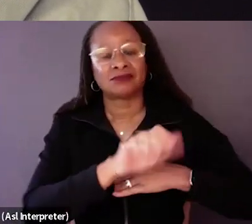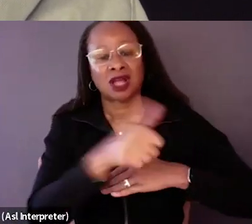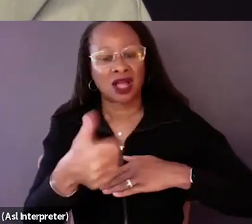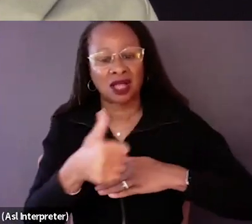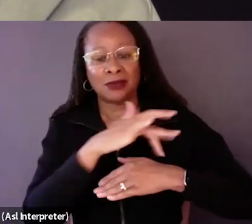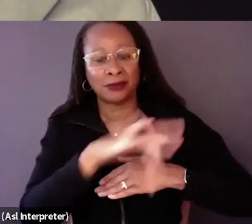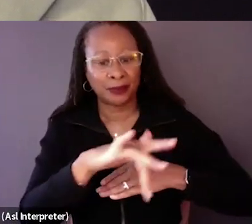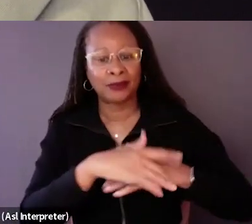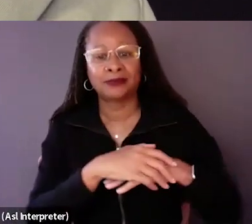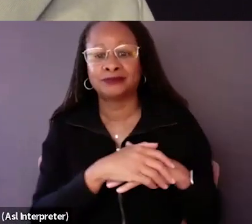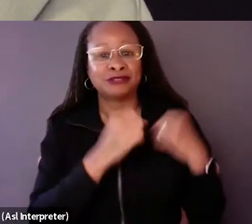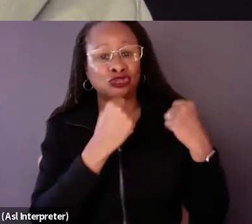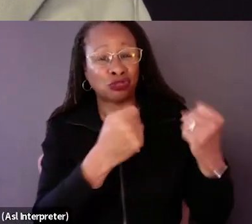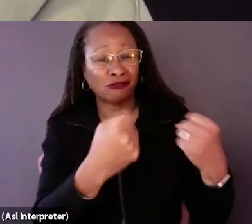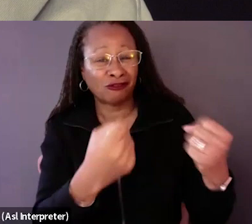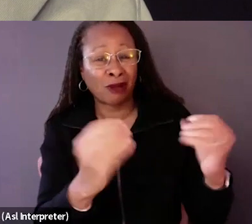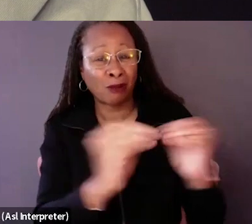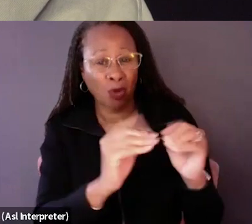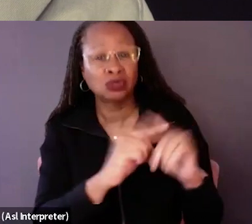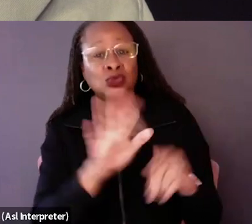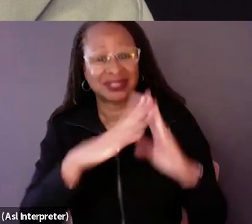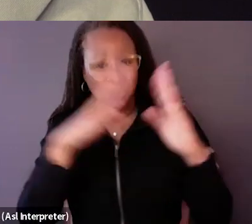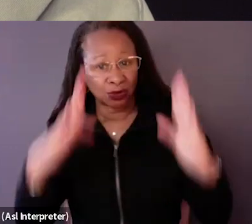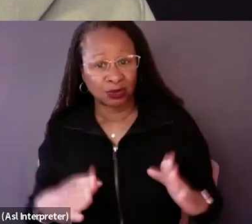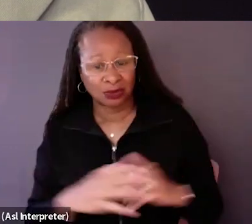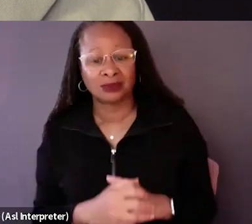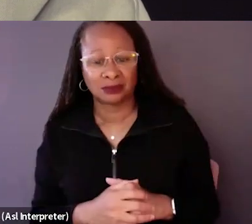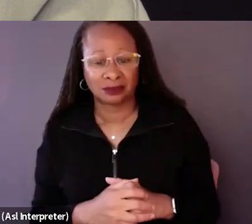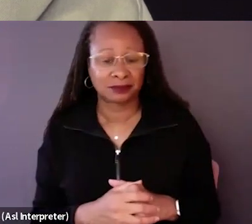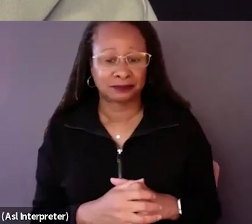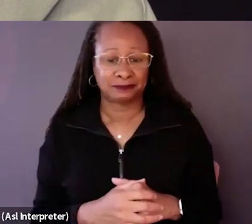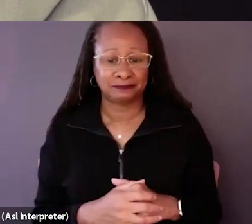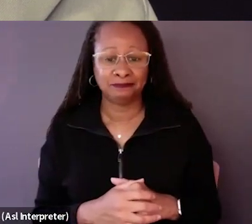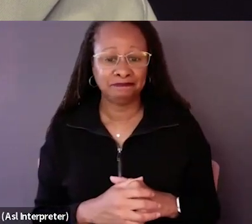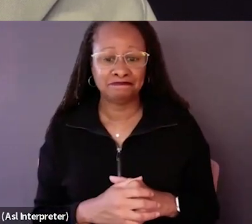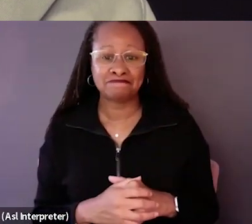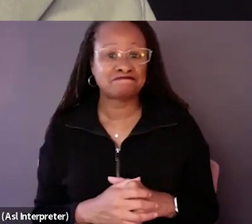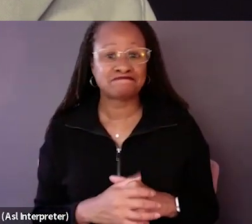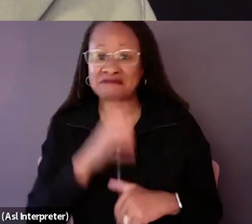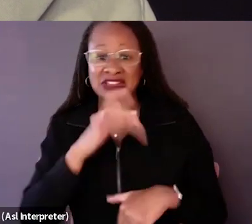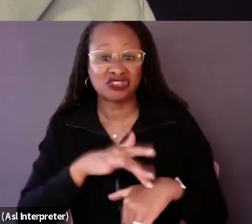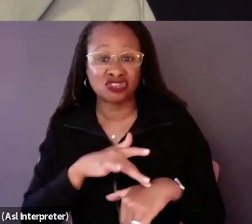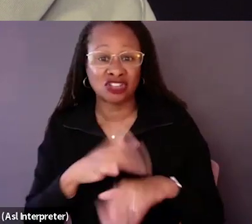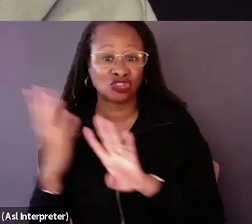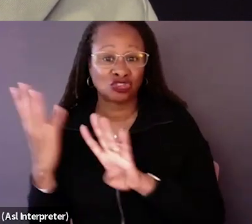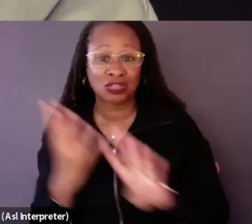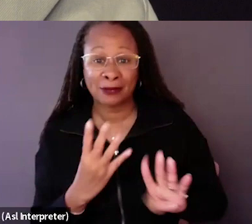then driven to his house. He didn't go through immigration.